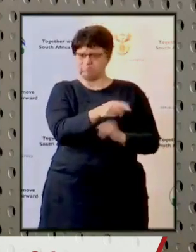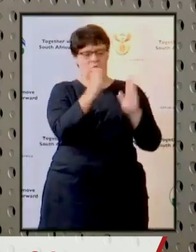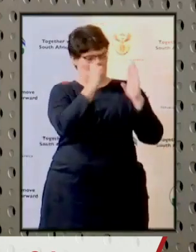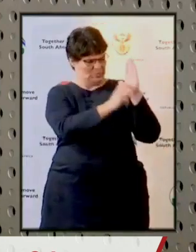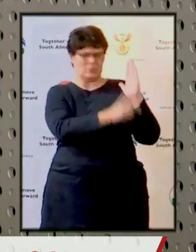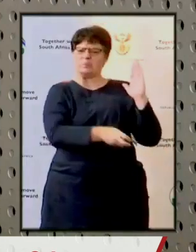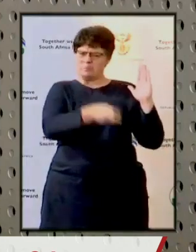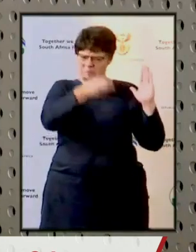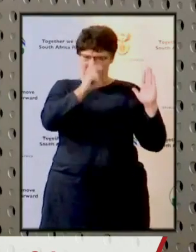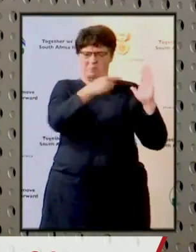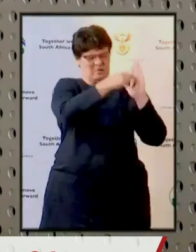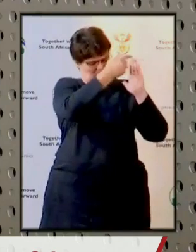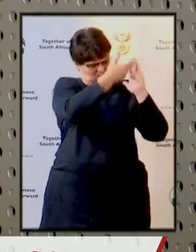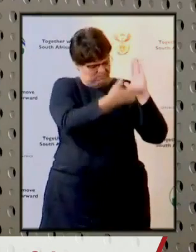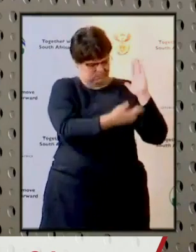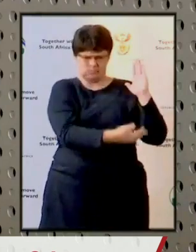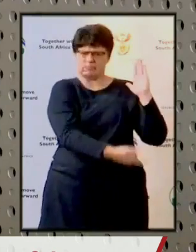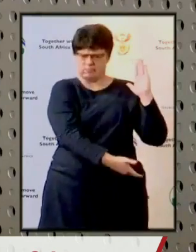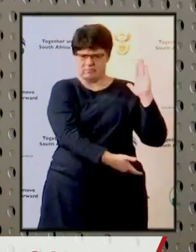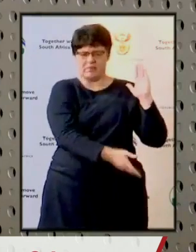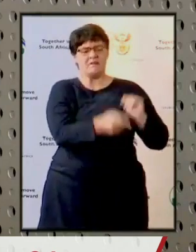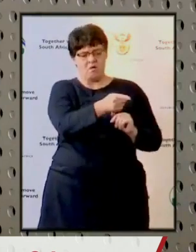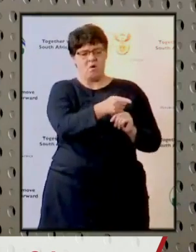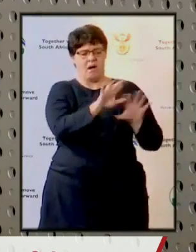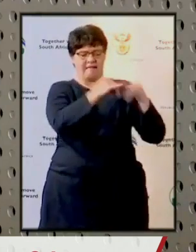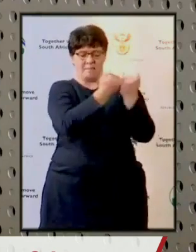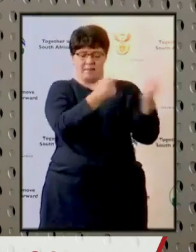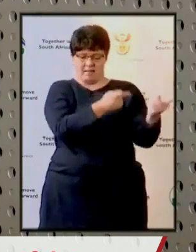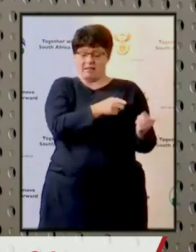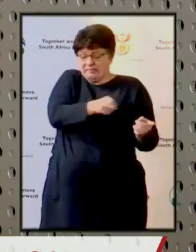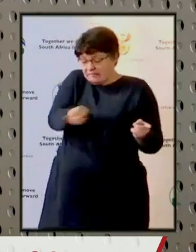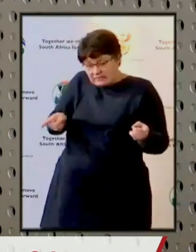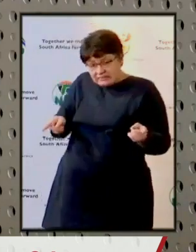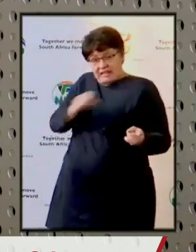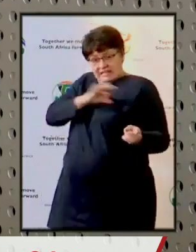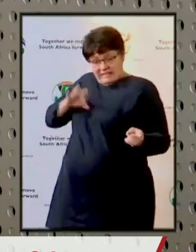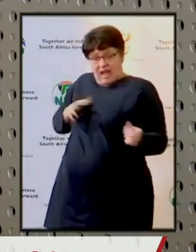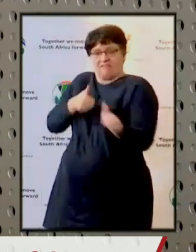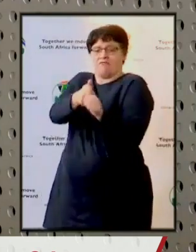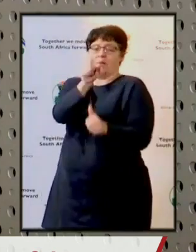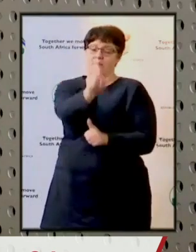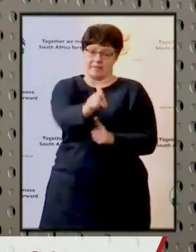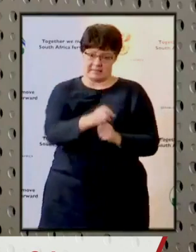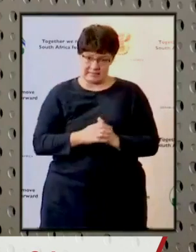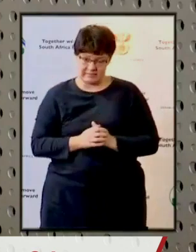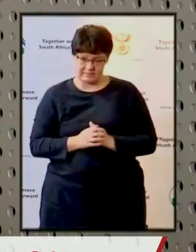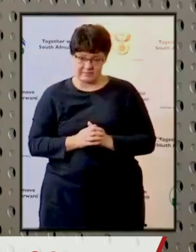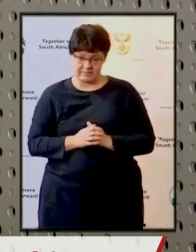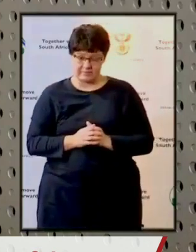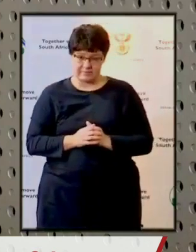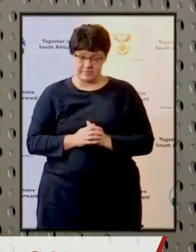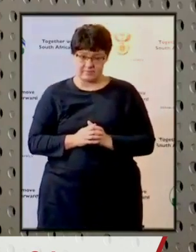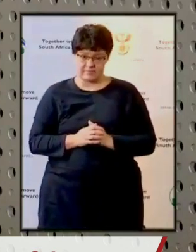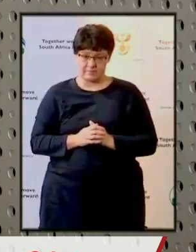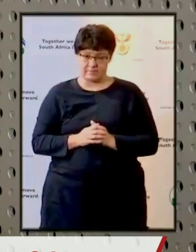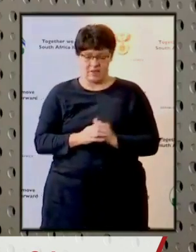directions to the employees and employers on what needs to be done. What we have in our